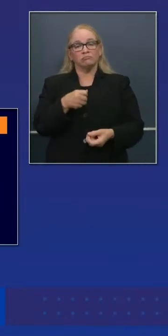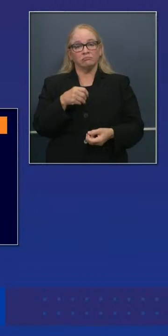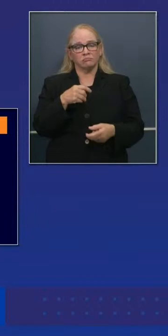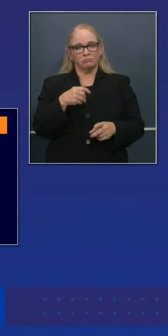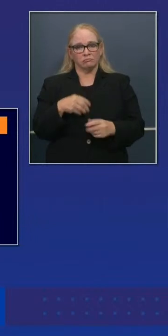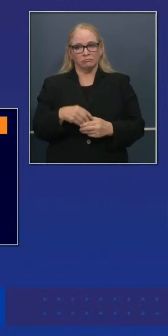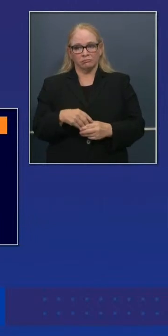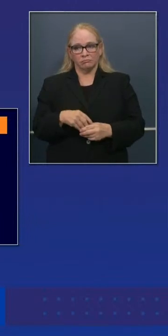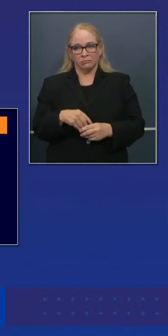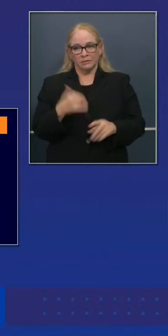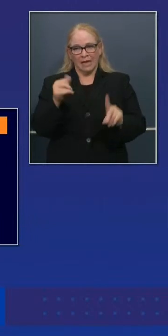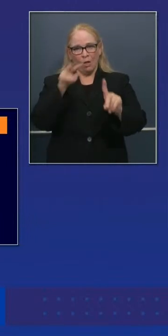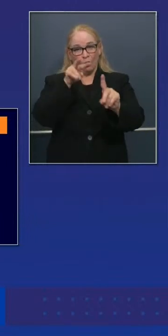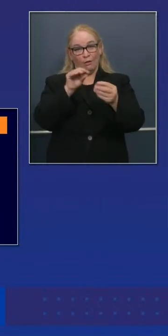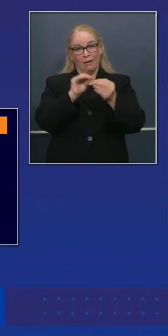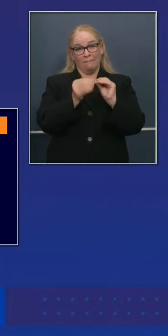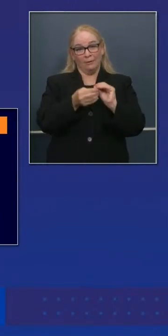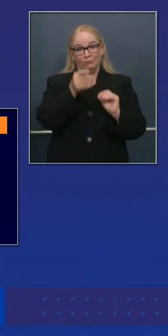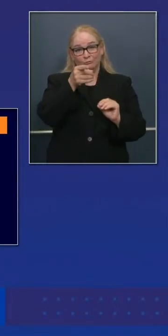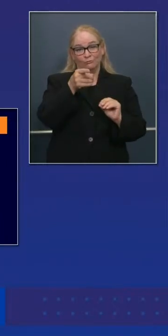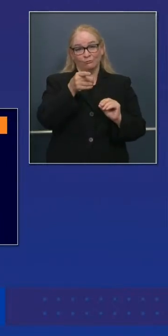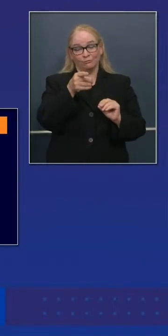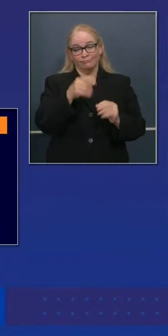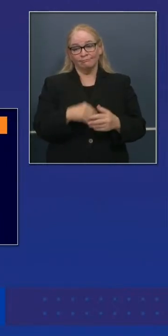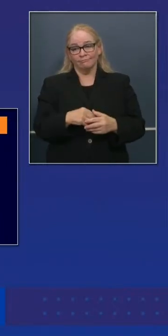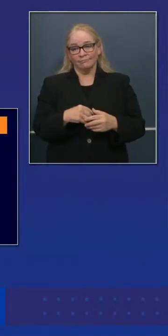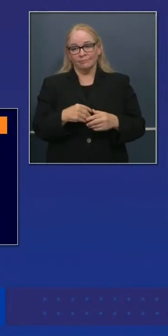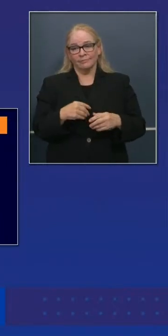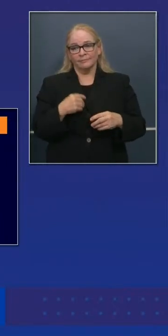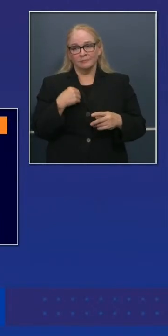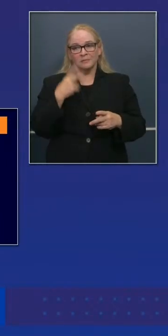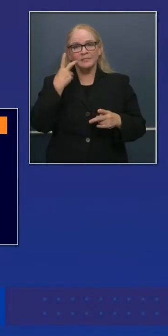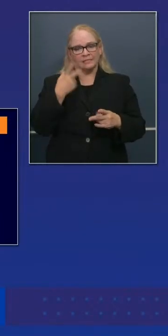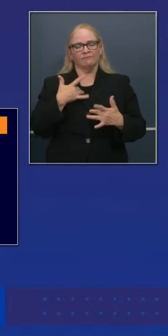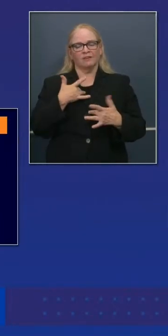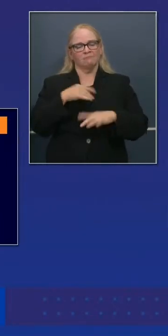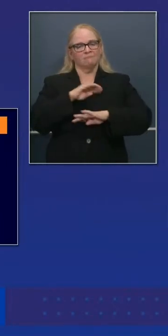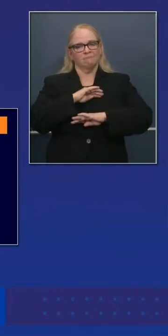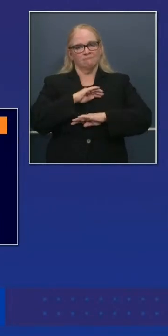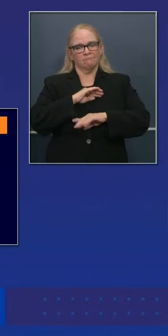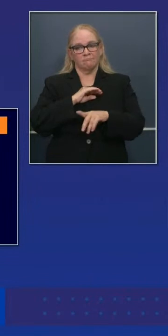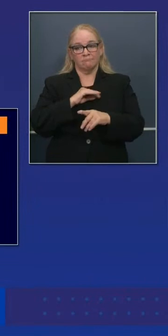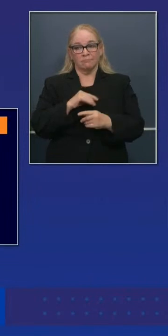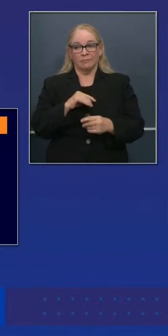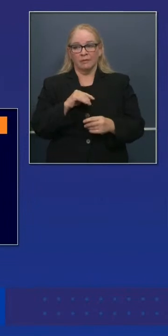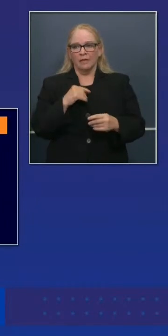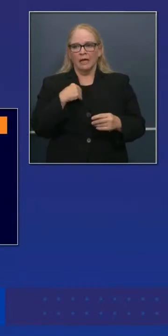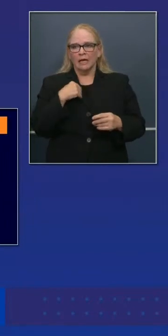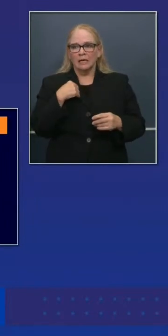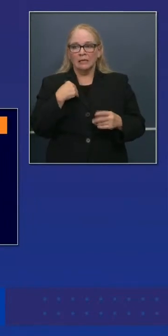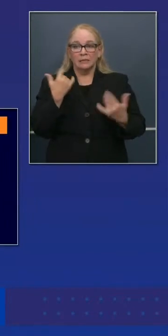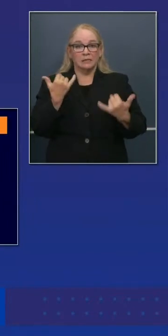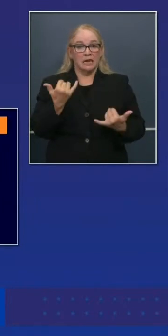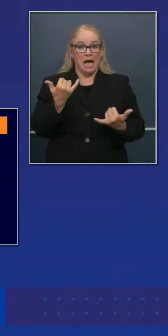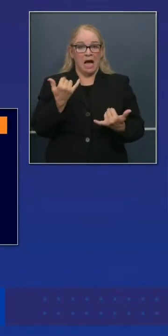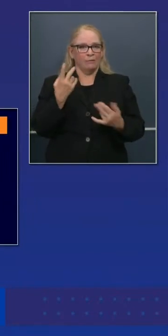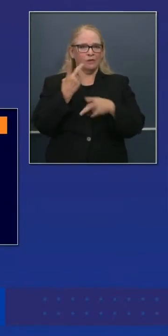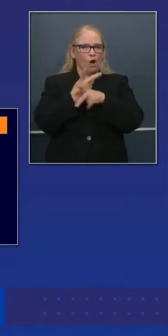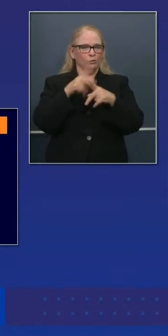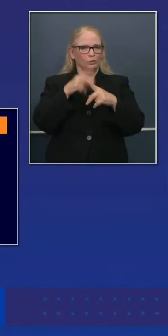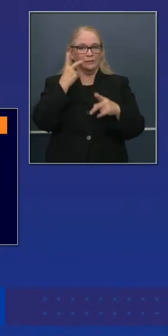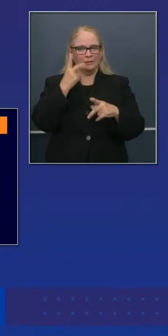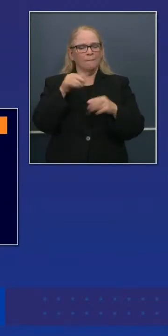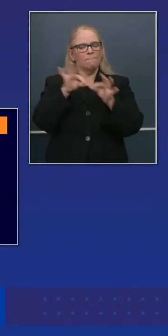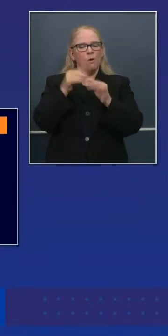look favorable. We are not seeing anything in the data to date, particularly looking back at